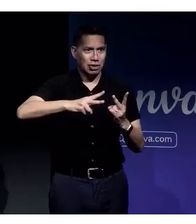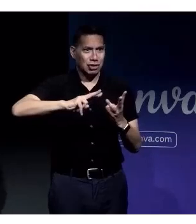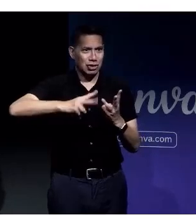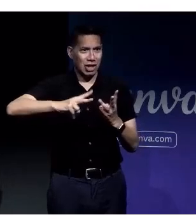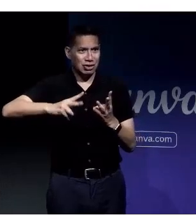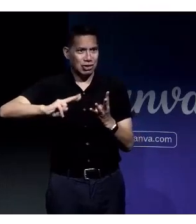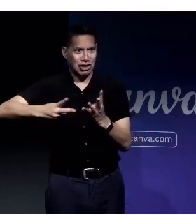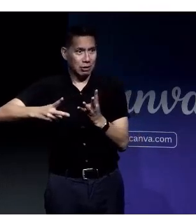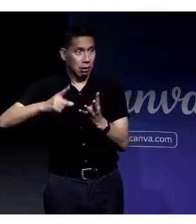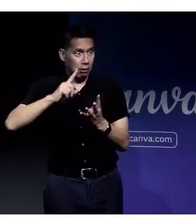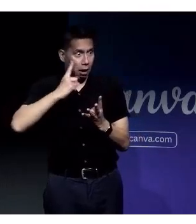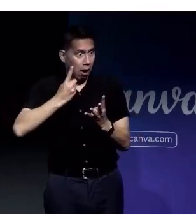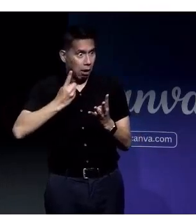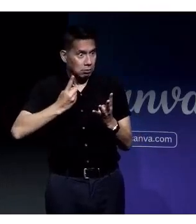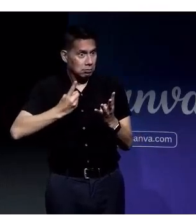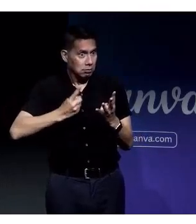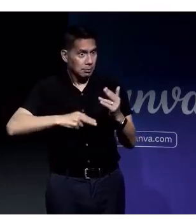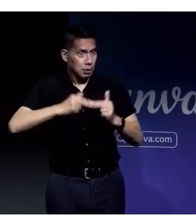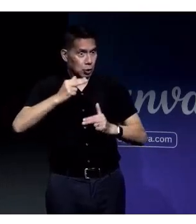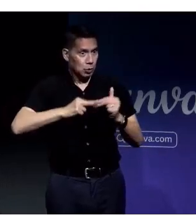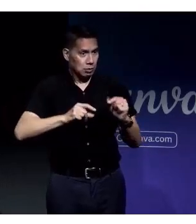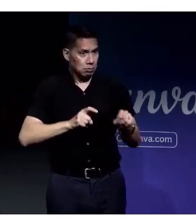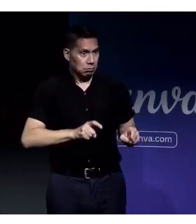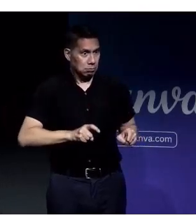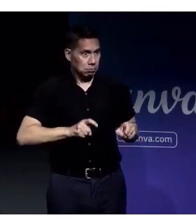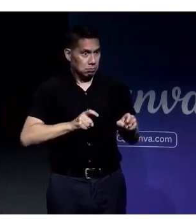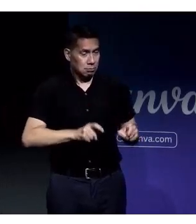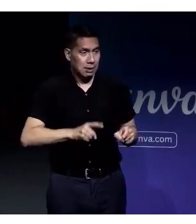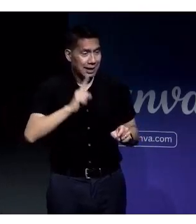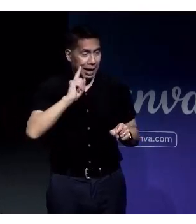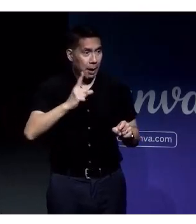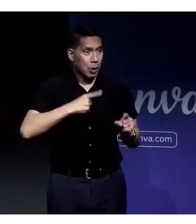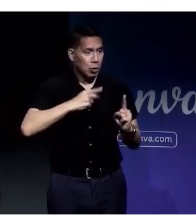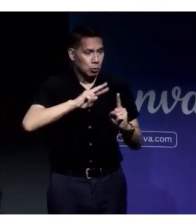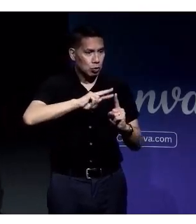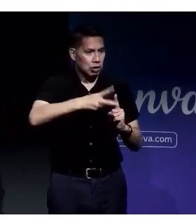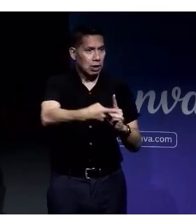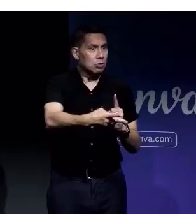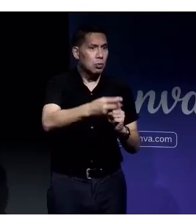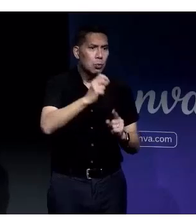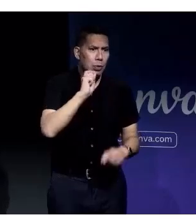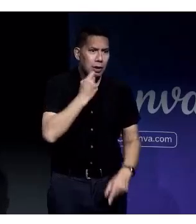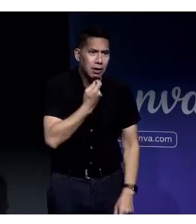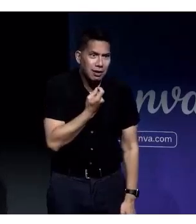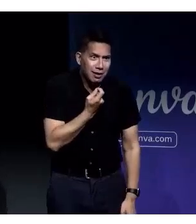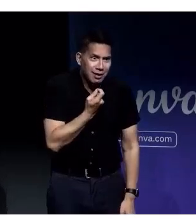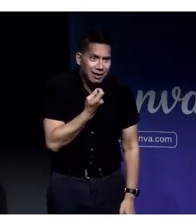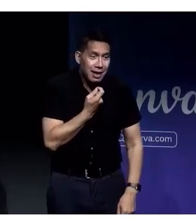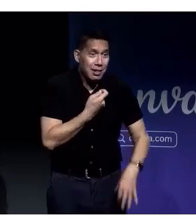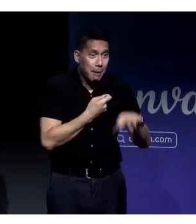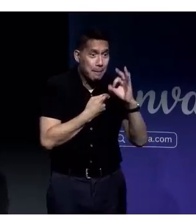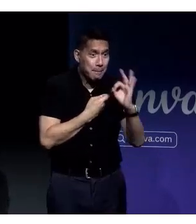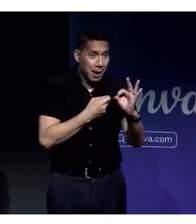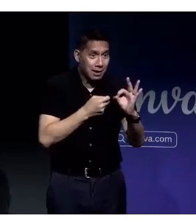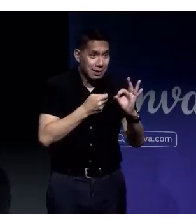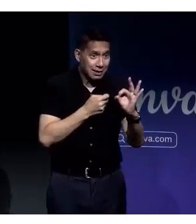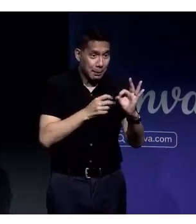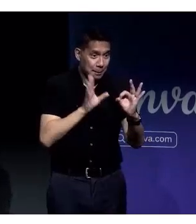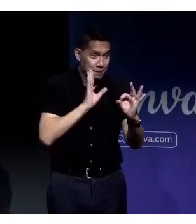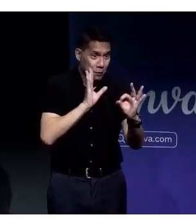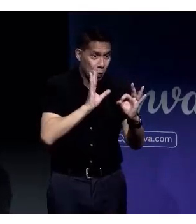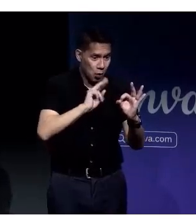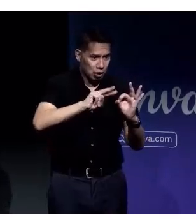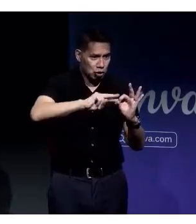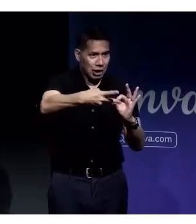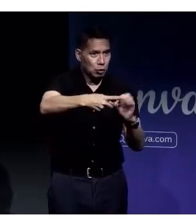build that mental model necessarily because you might have something change on you. And the button that was there yesterday might change